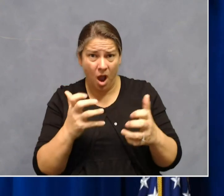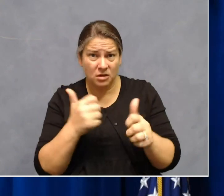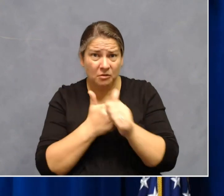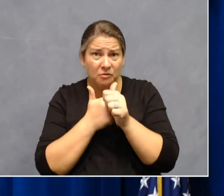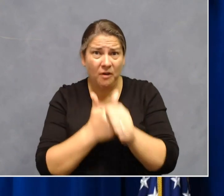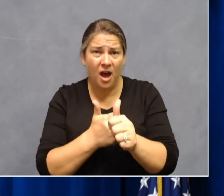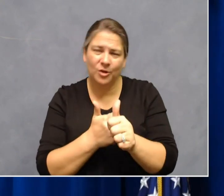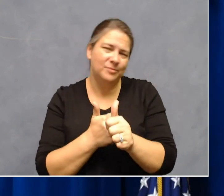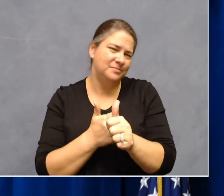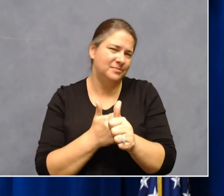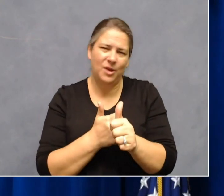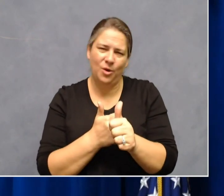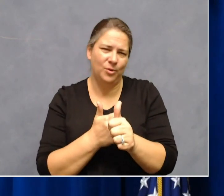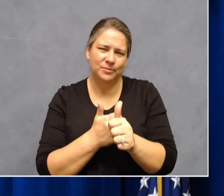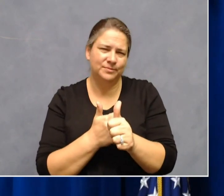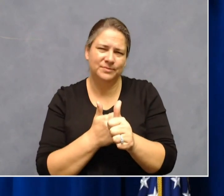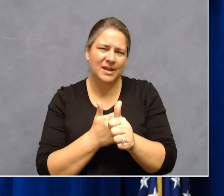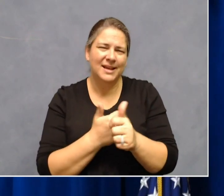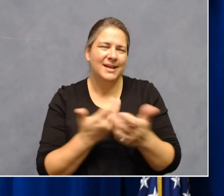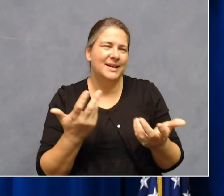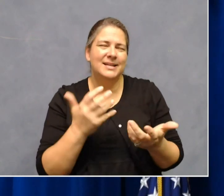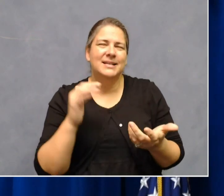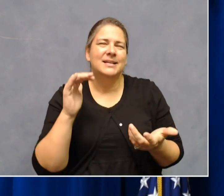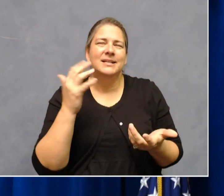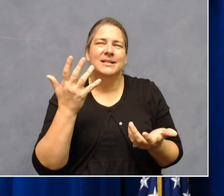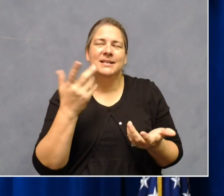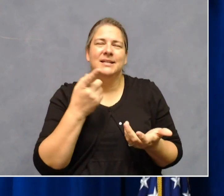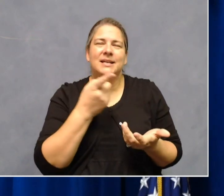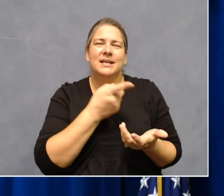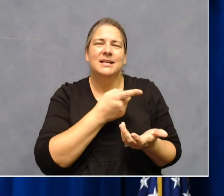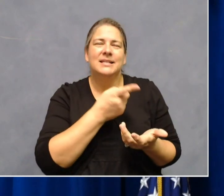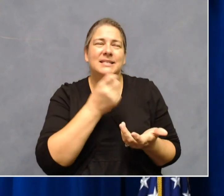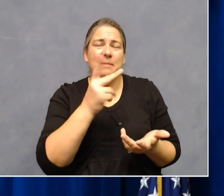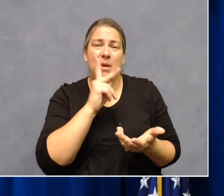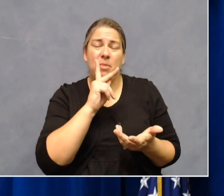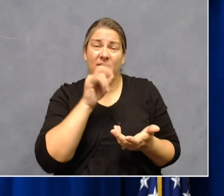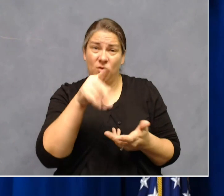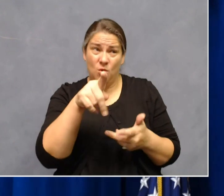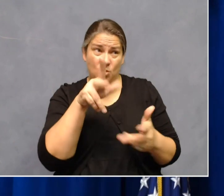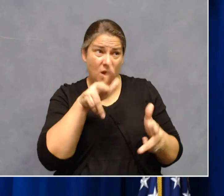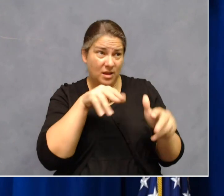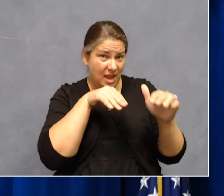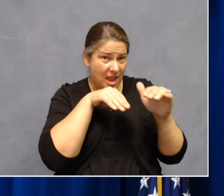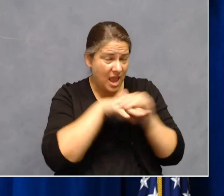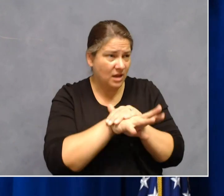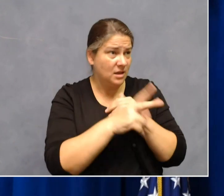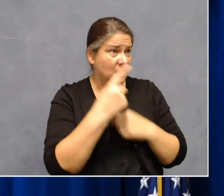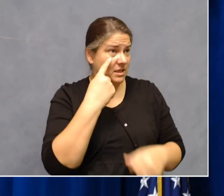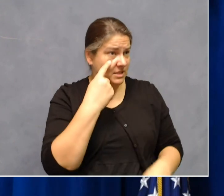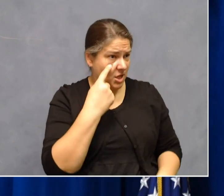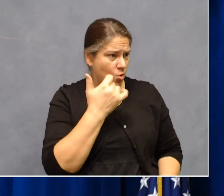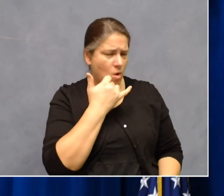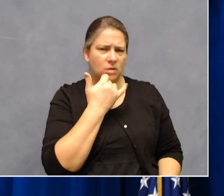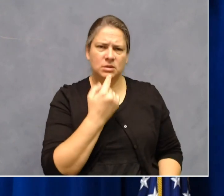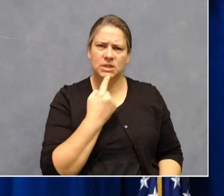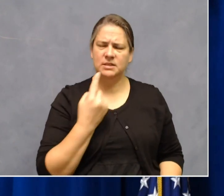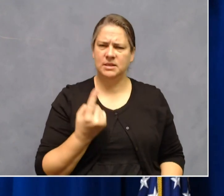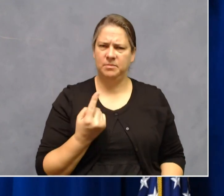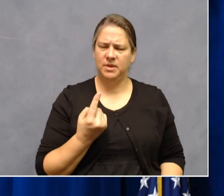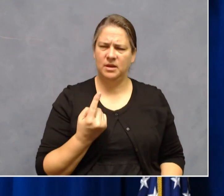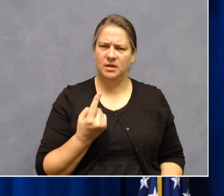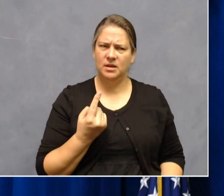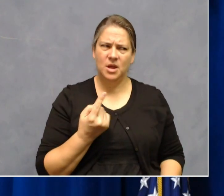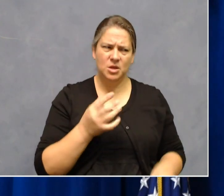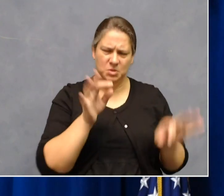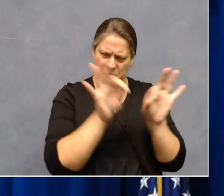as easy as if you walk into a place that's not doing something right, say something about it. It's important. Most of